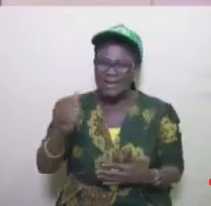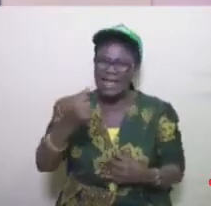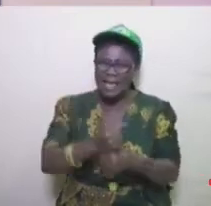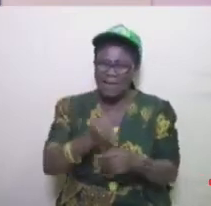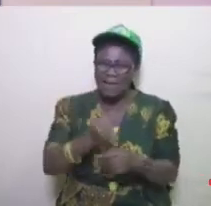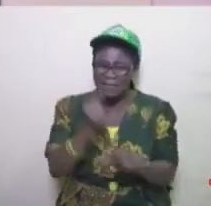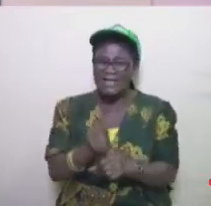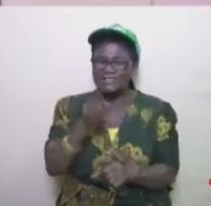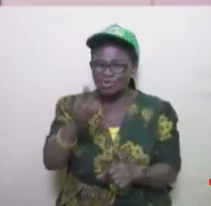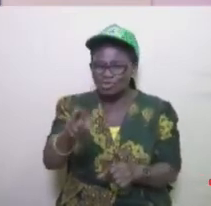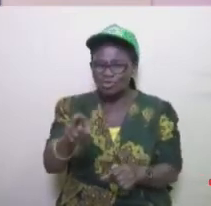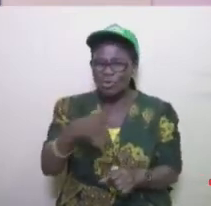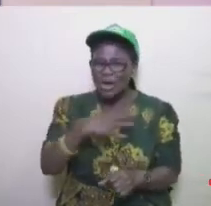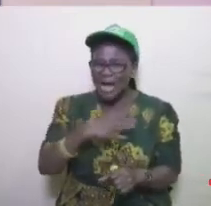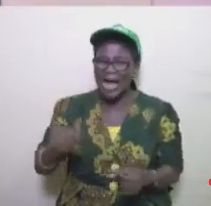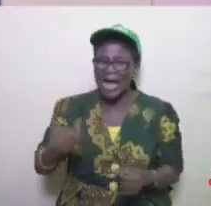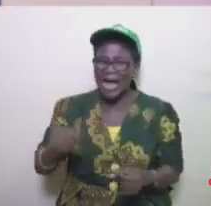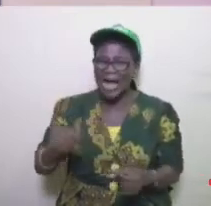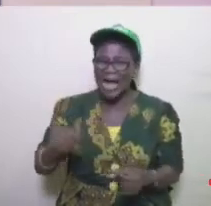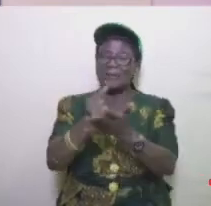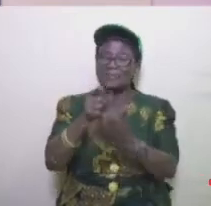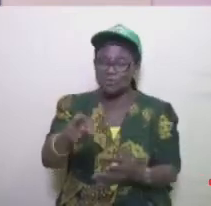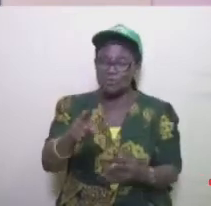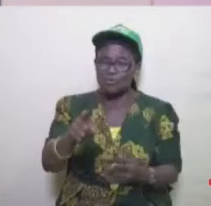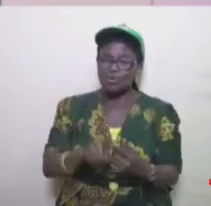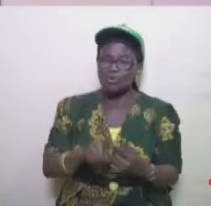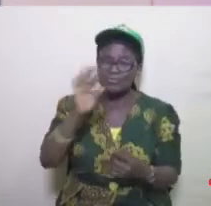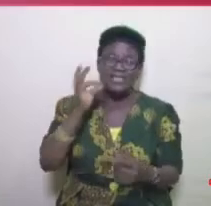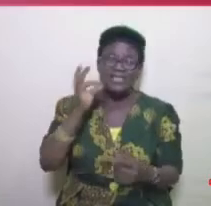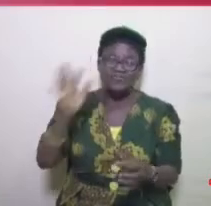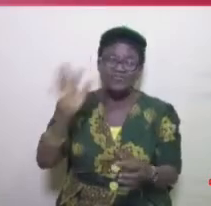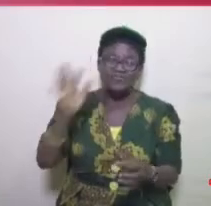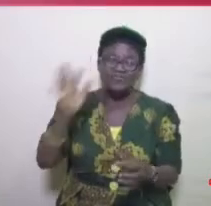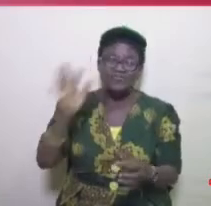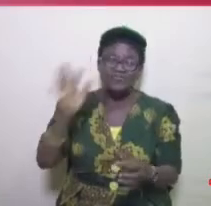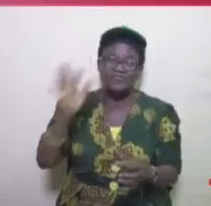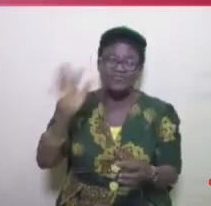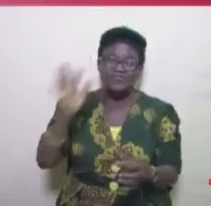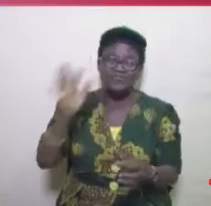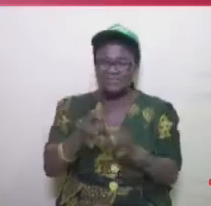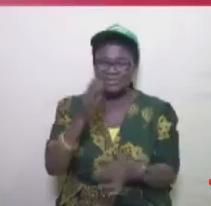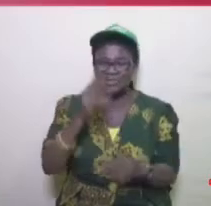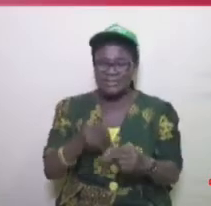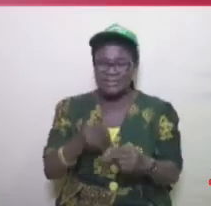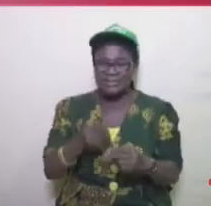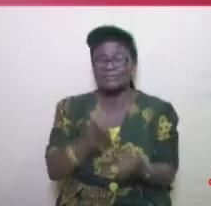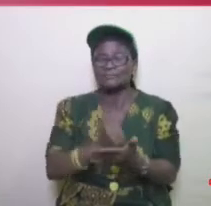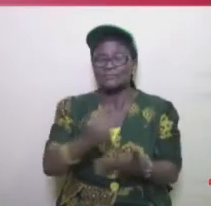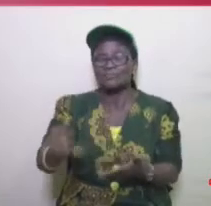you and help you to be fruitful in the name of Jesus. Number 5,